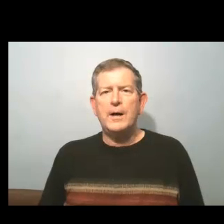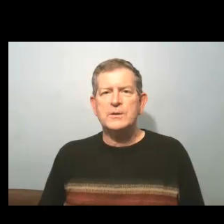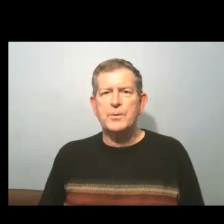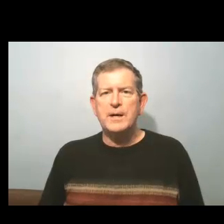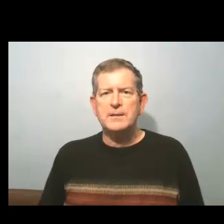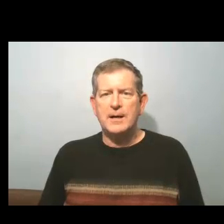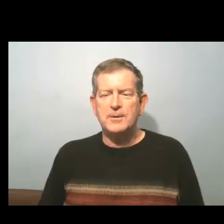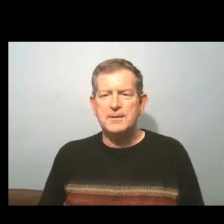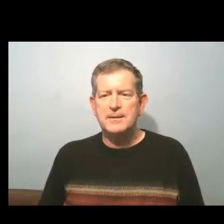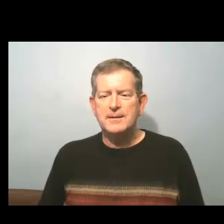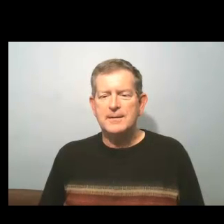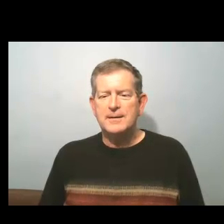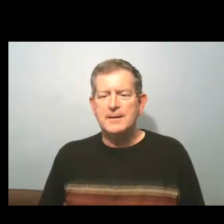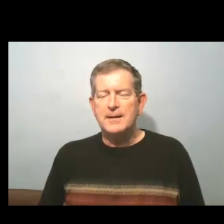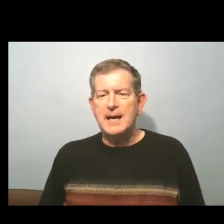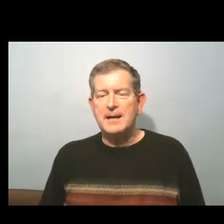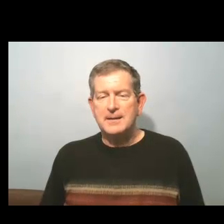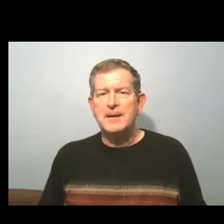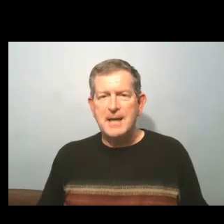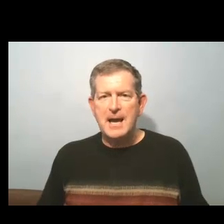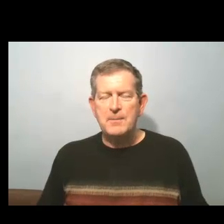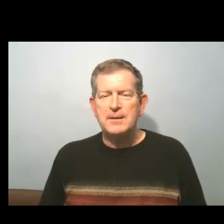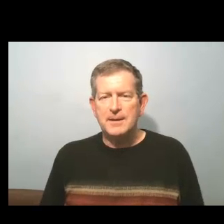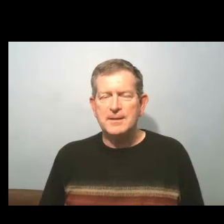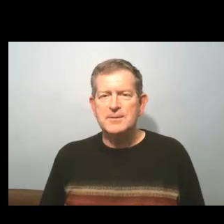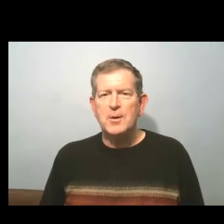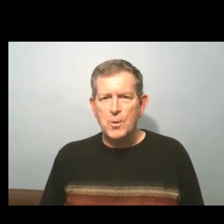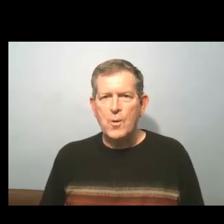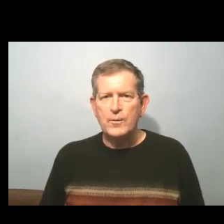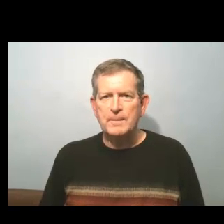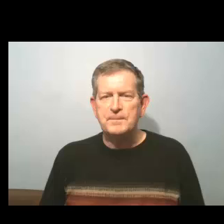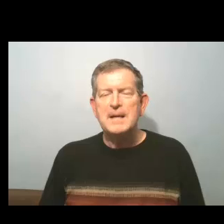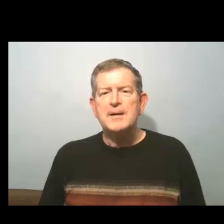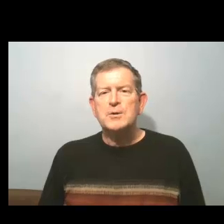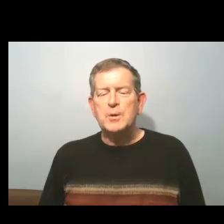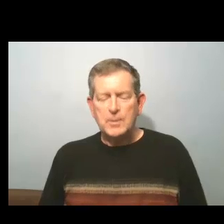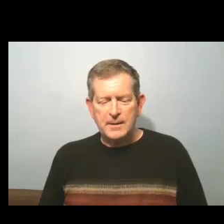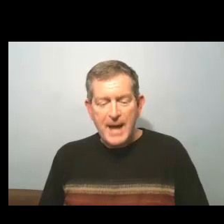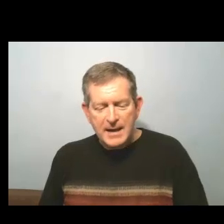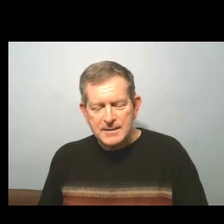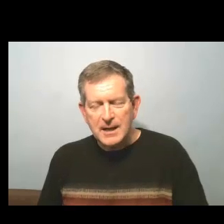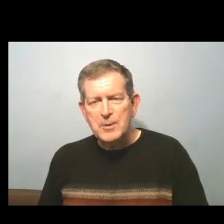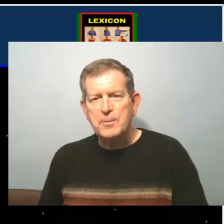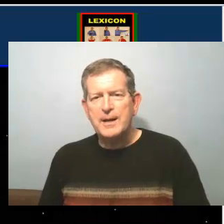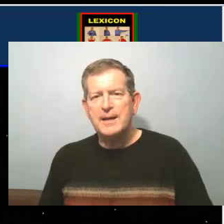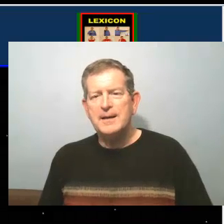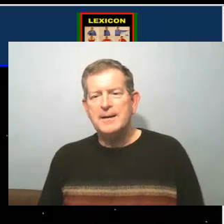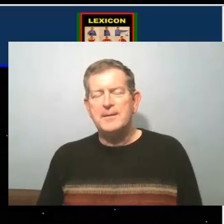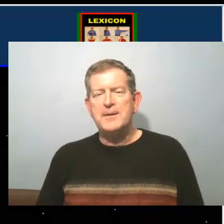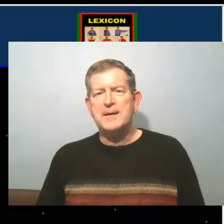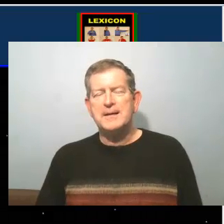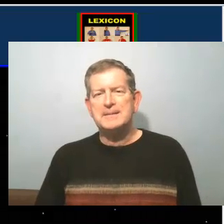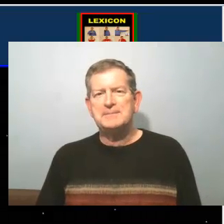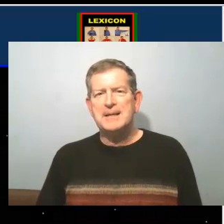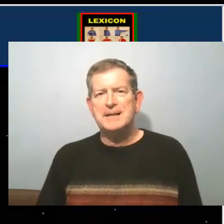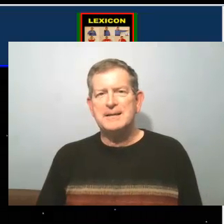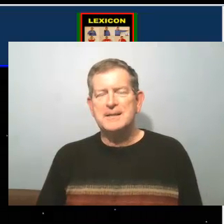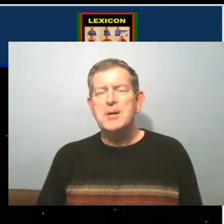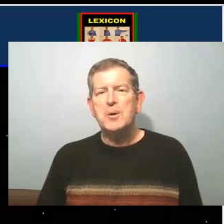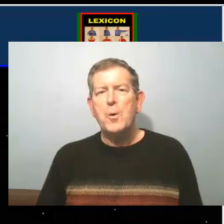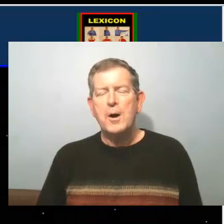wild applause breaks out. And the game is over. So that is how you play